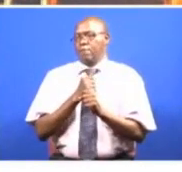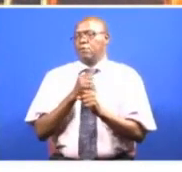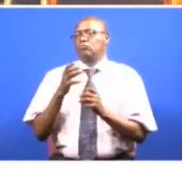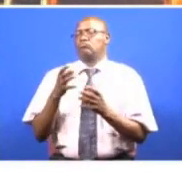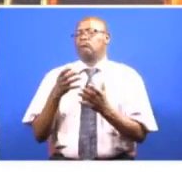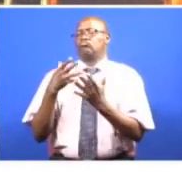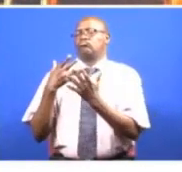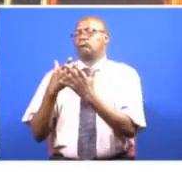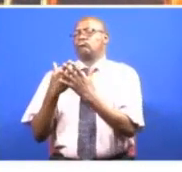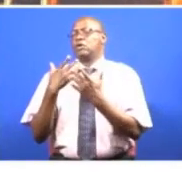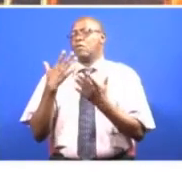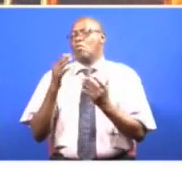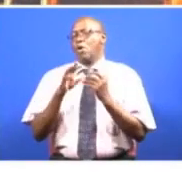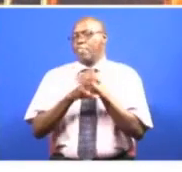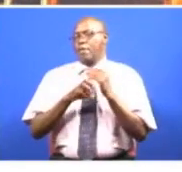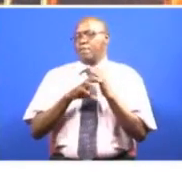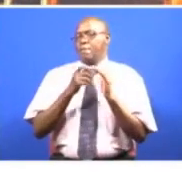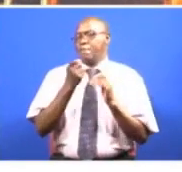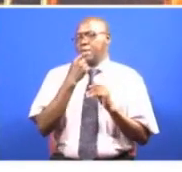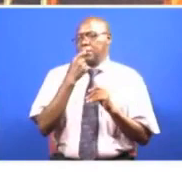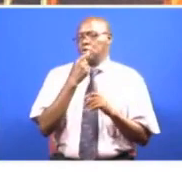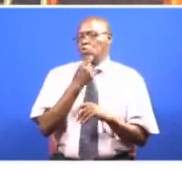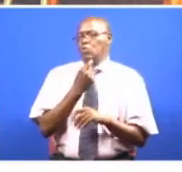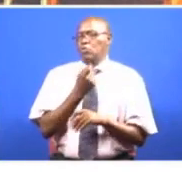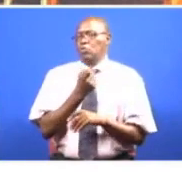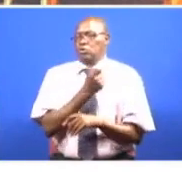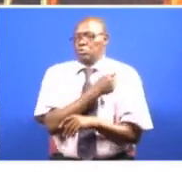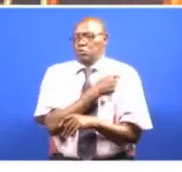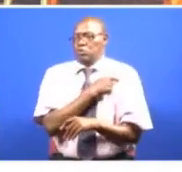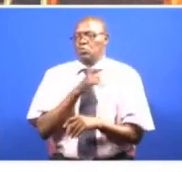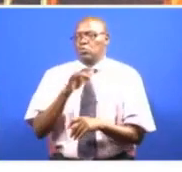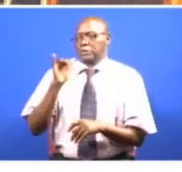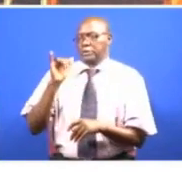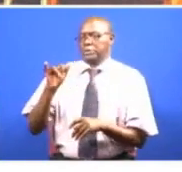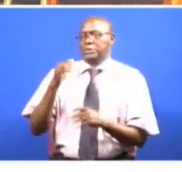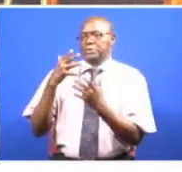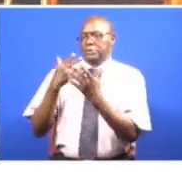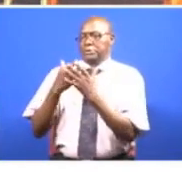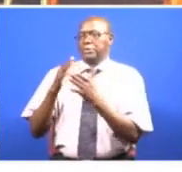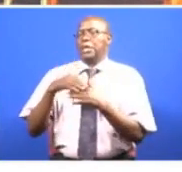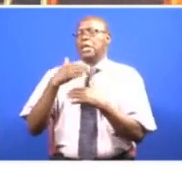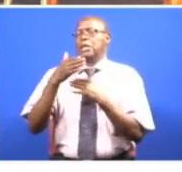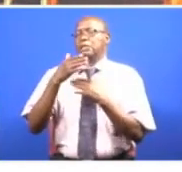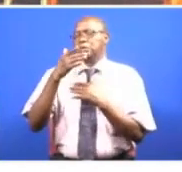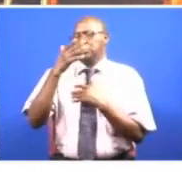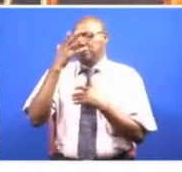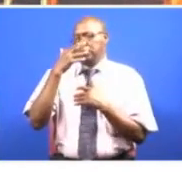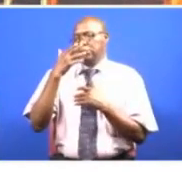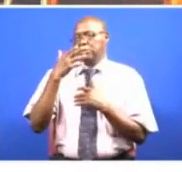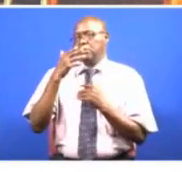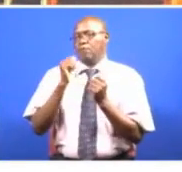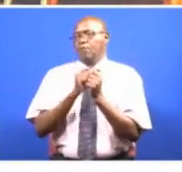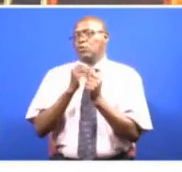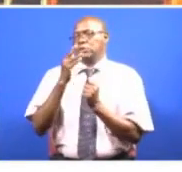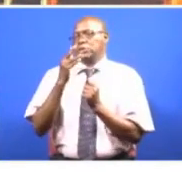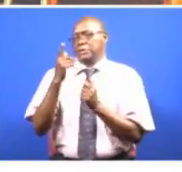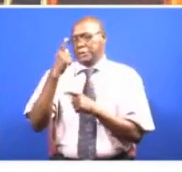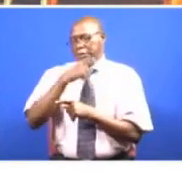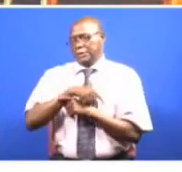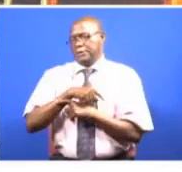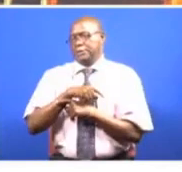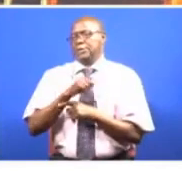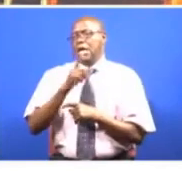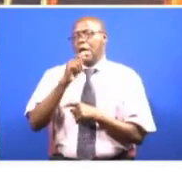of medicines at the hospital, will remain in custody for the next 14 days. The four, Anthony Nganga, Ann